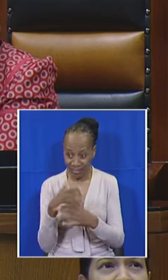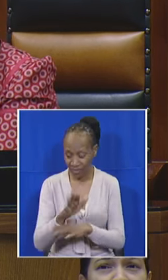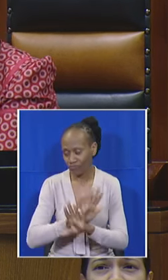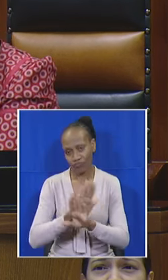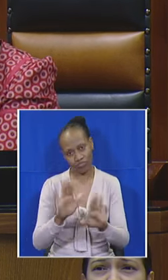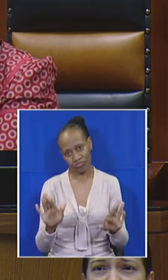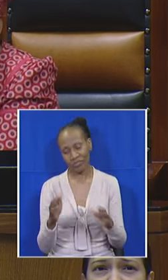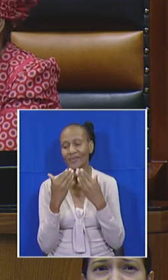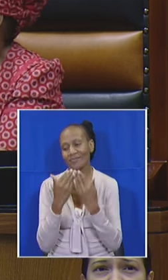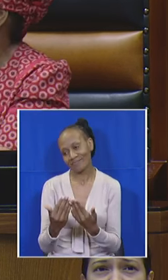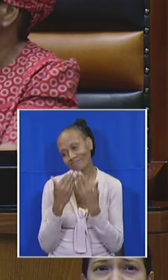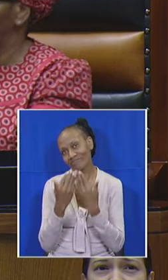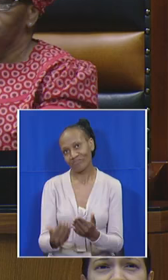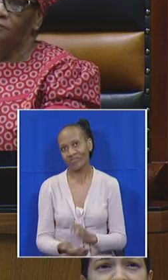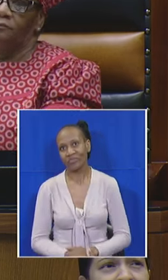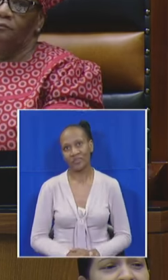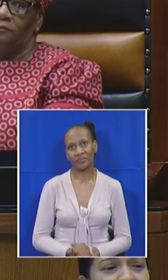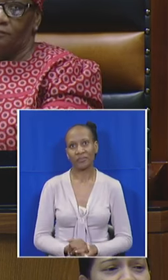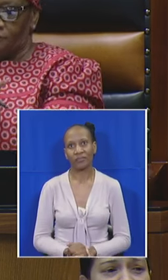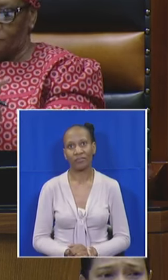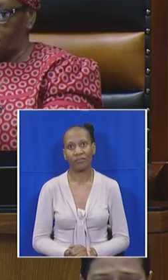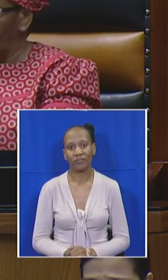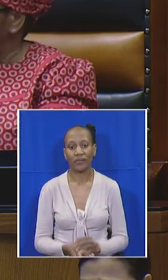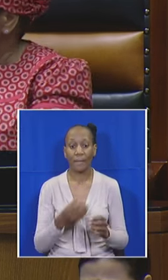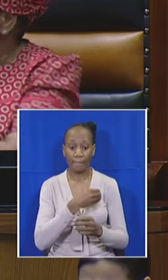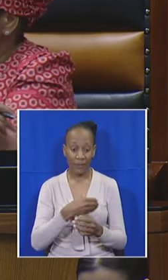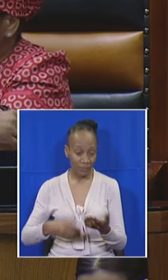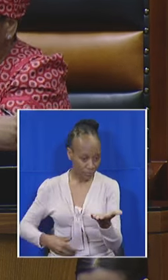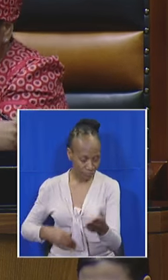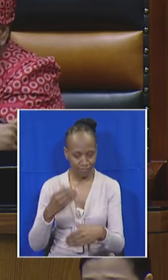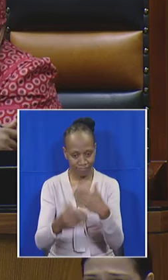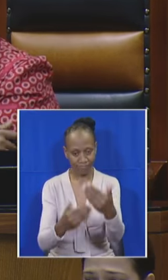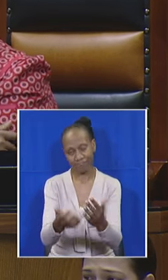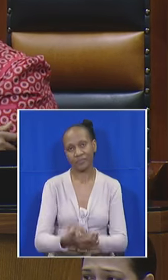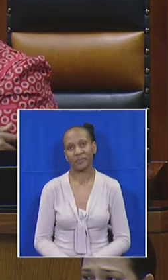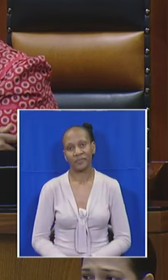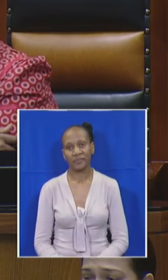Enkosi, President Kuba. Compatriots. Madam Speaker. Yesterday.